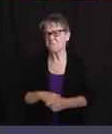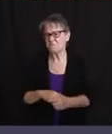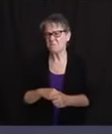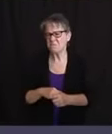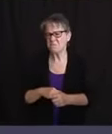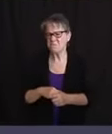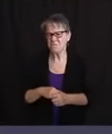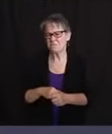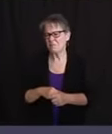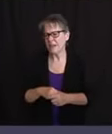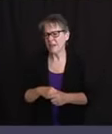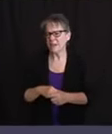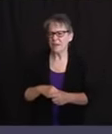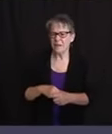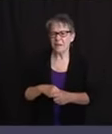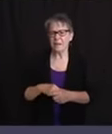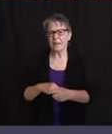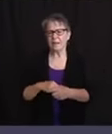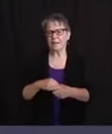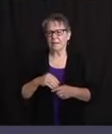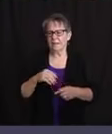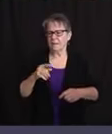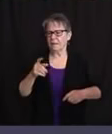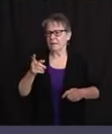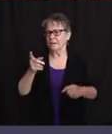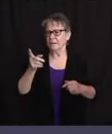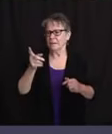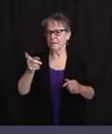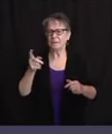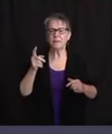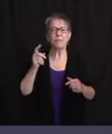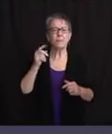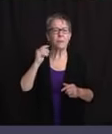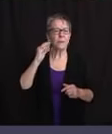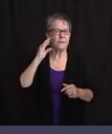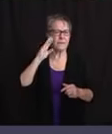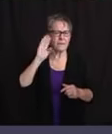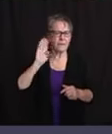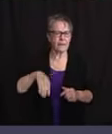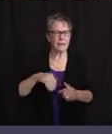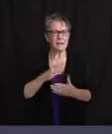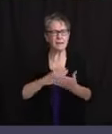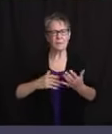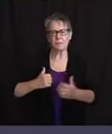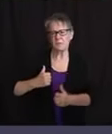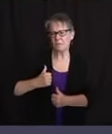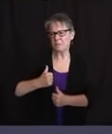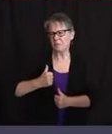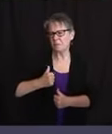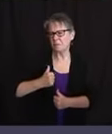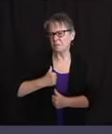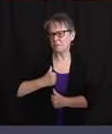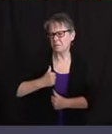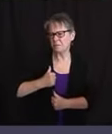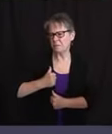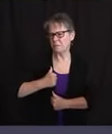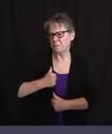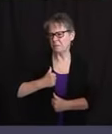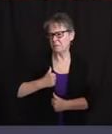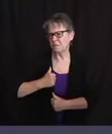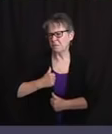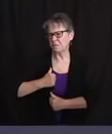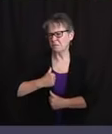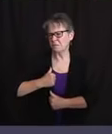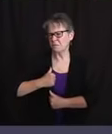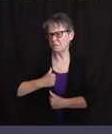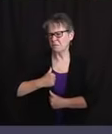and the military members were supposed to, or ballots for military members were supposed to be sent out yesterday. I don't